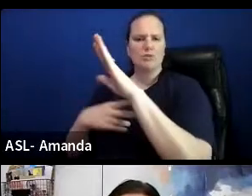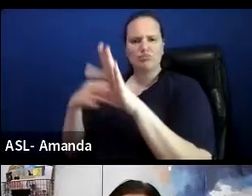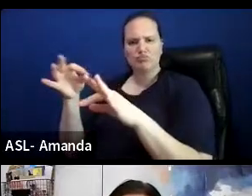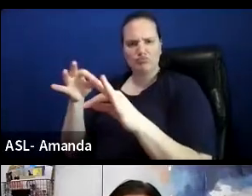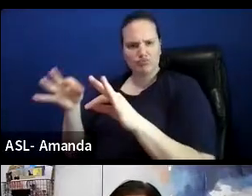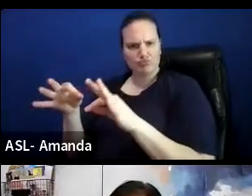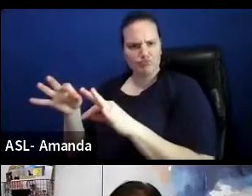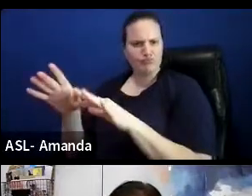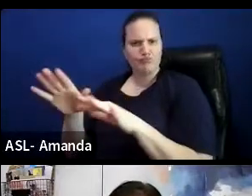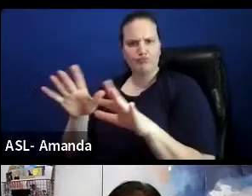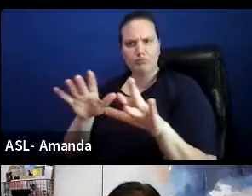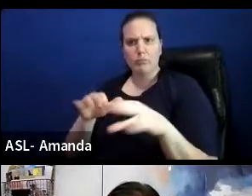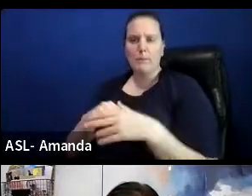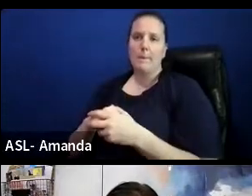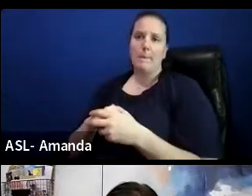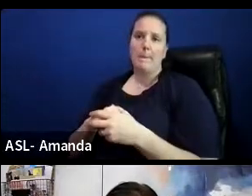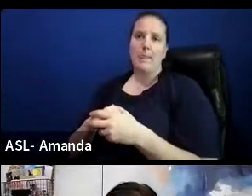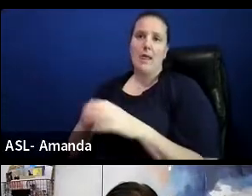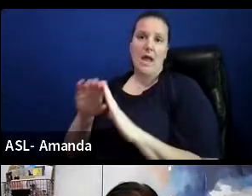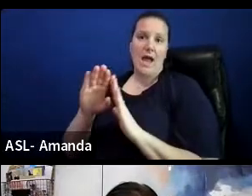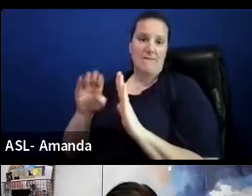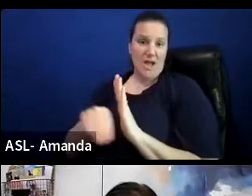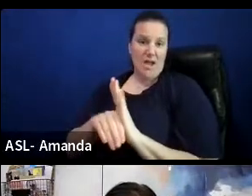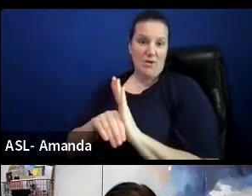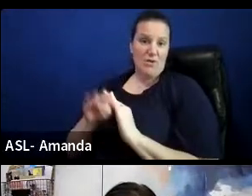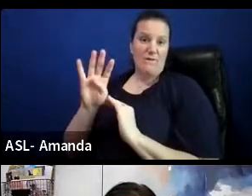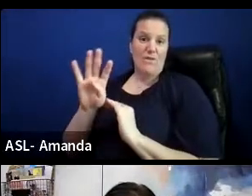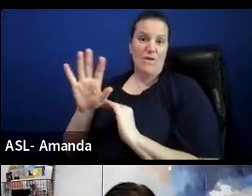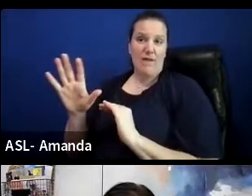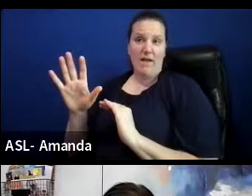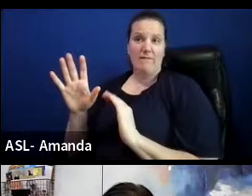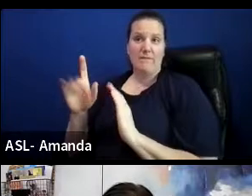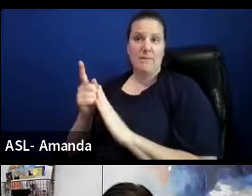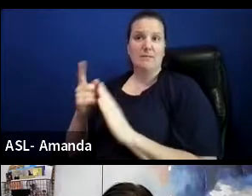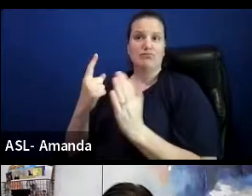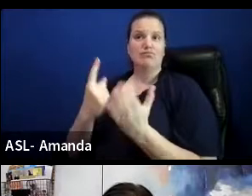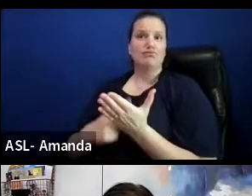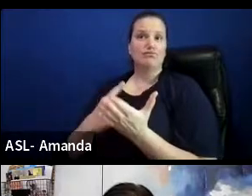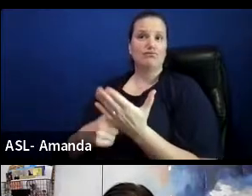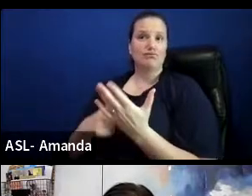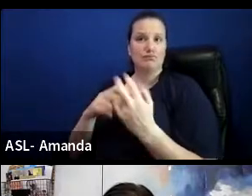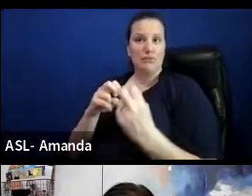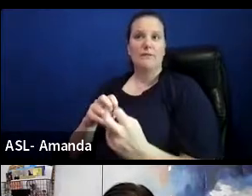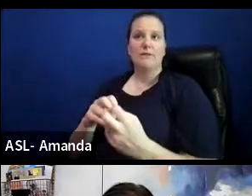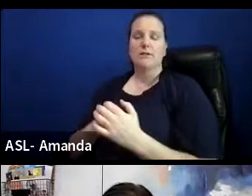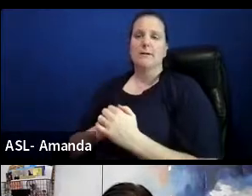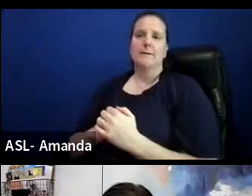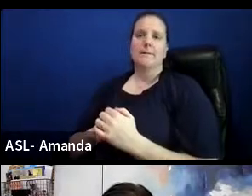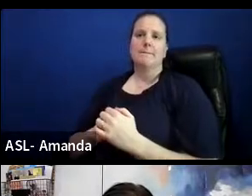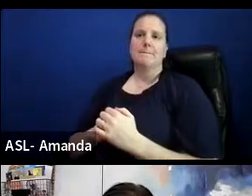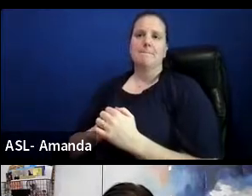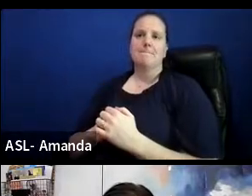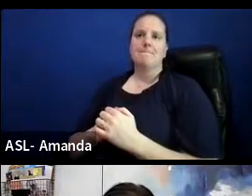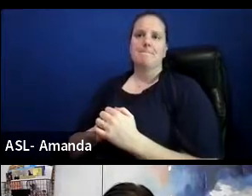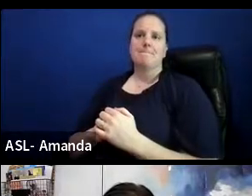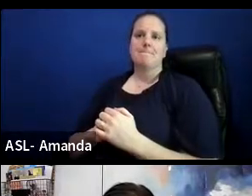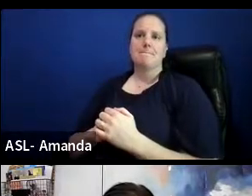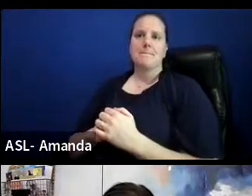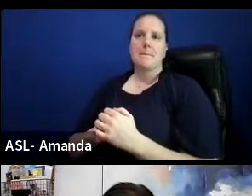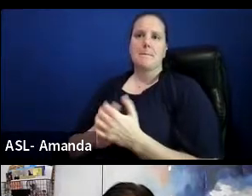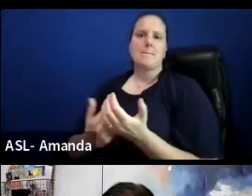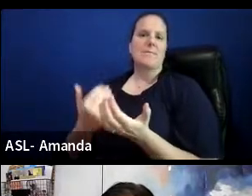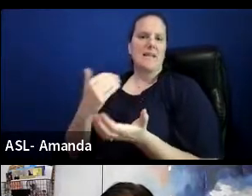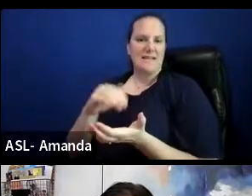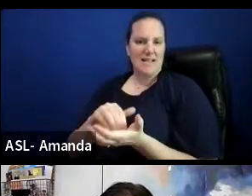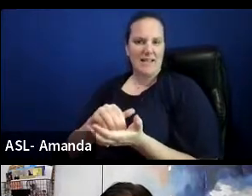had about a half hour to 45-minute sit-down conversation. So once again, we are on the